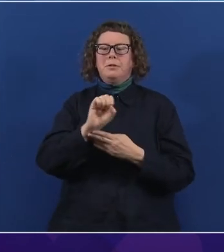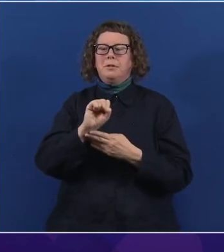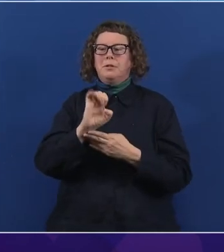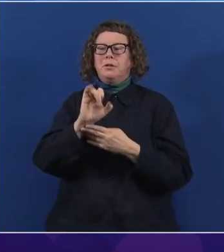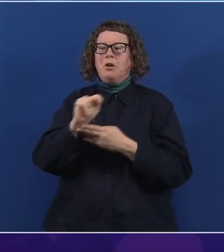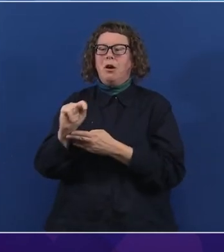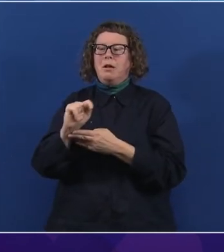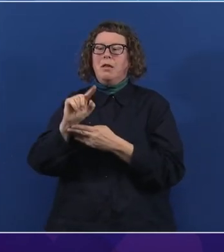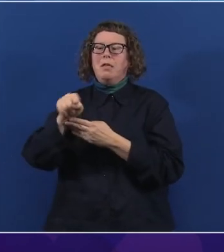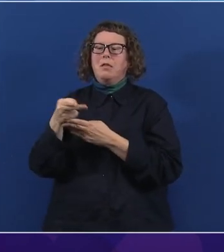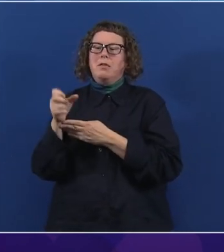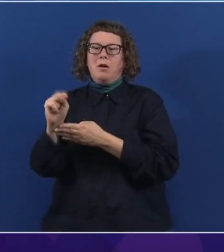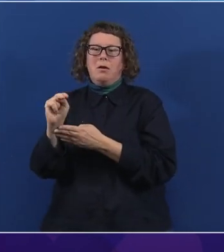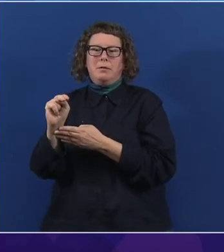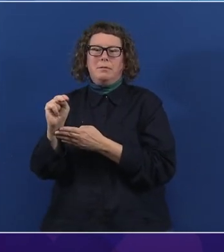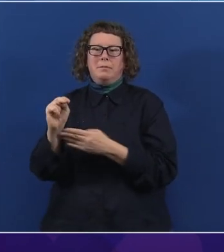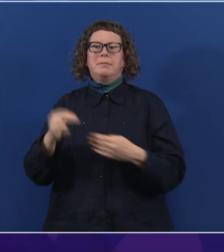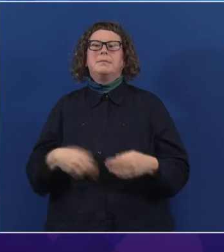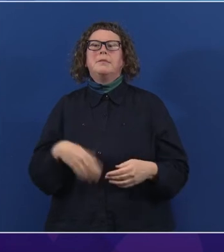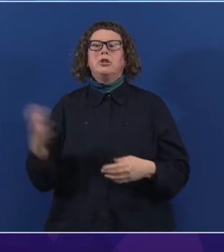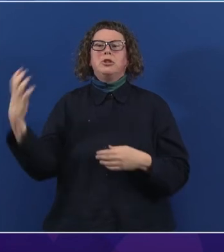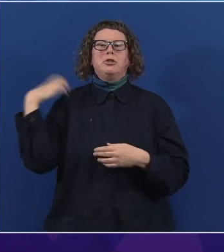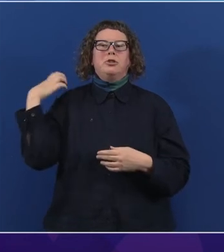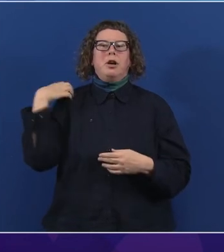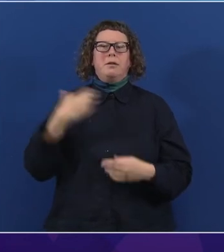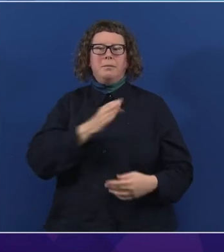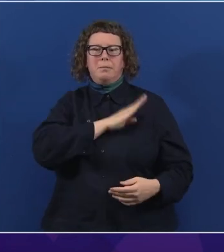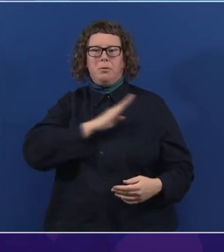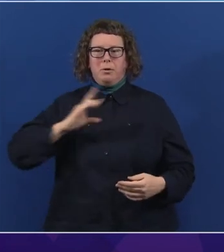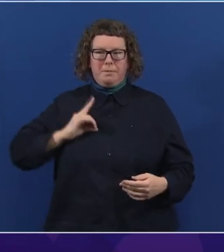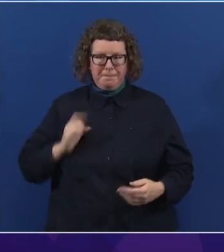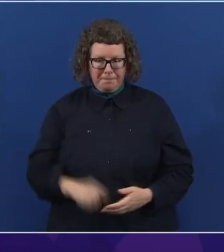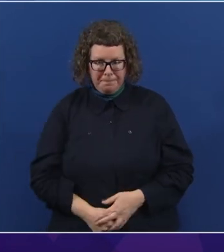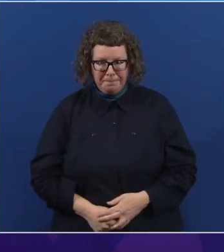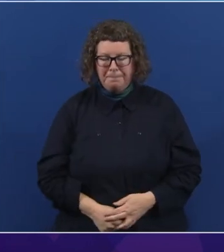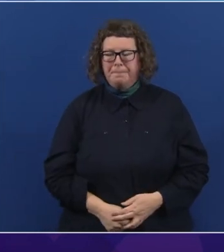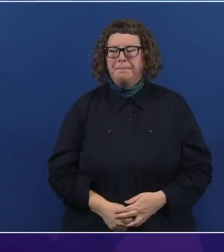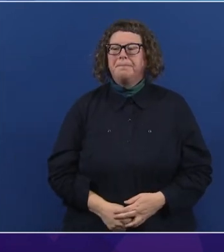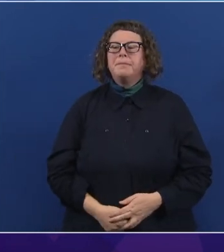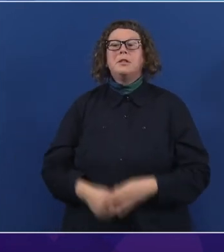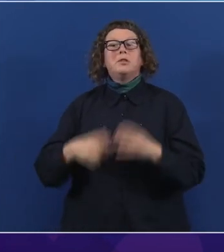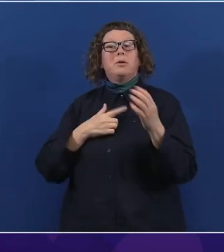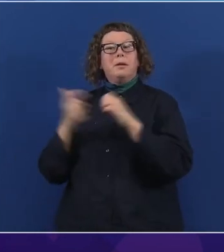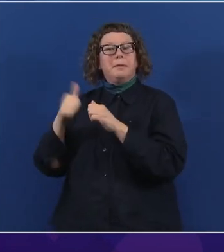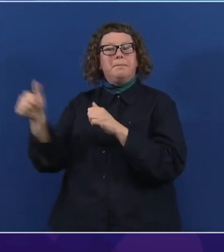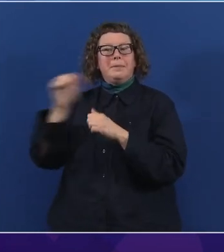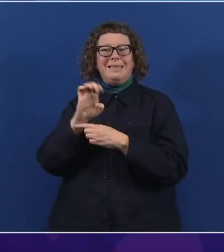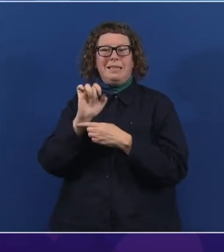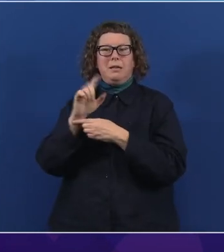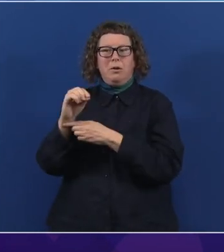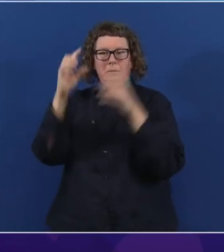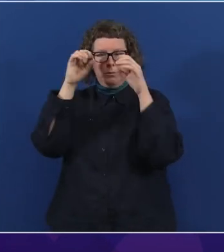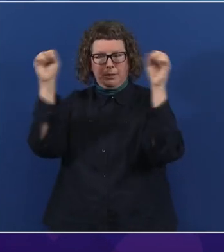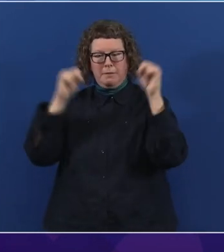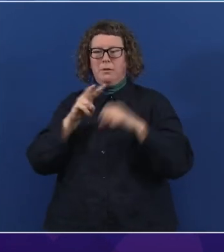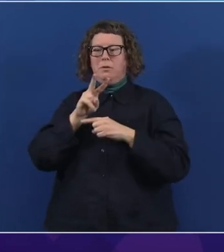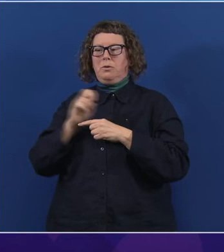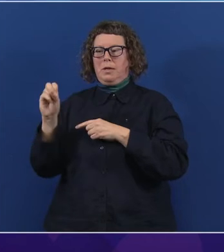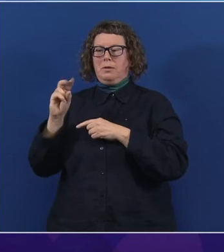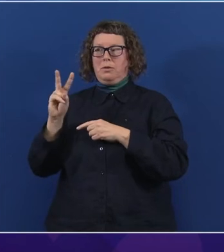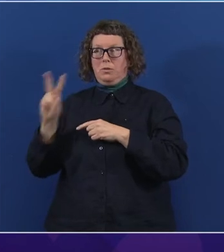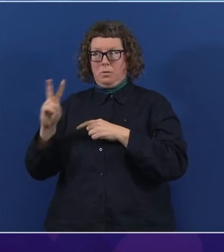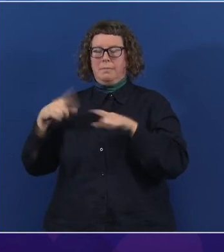SAIT's Board of Governors, to say a few words. Mr. Thon has served as AltaLink's President and Chief Executive Officer since